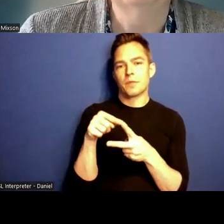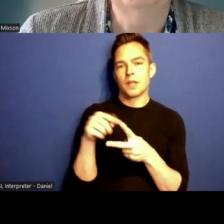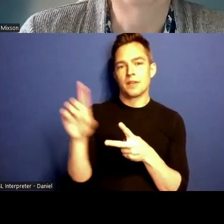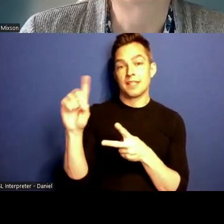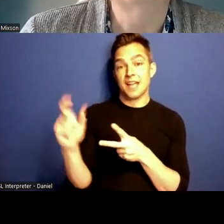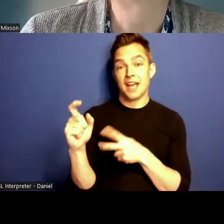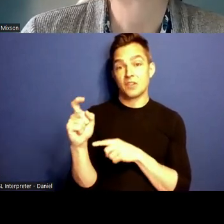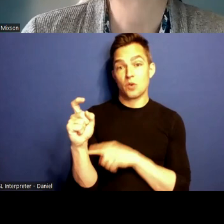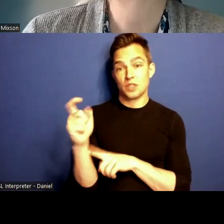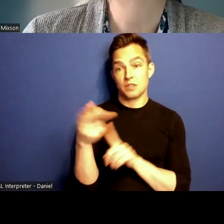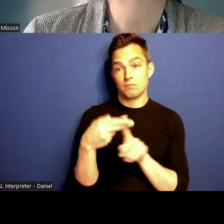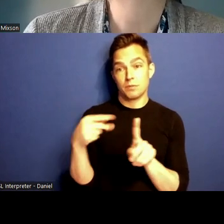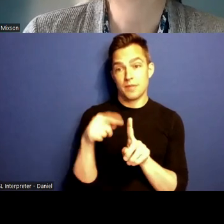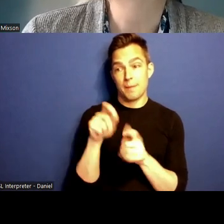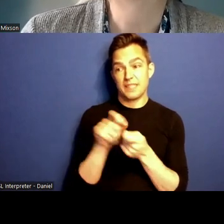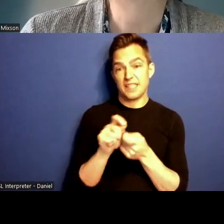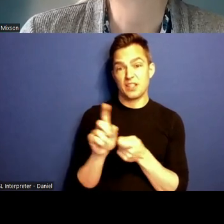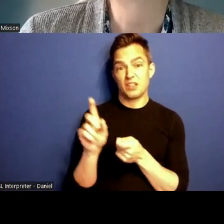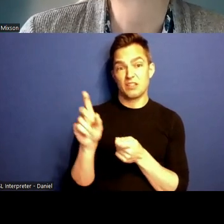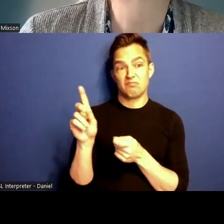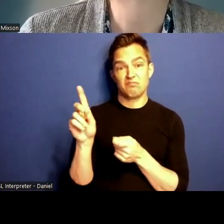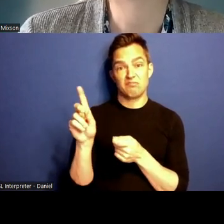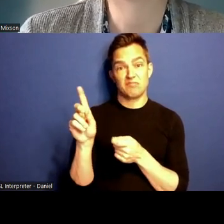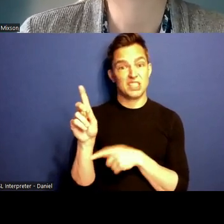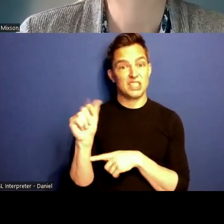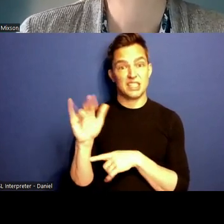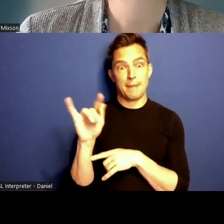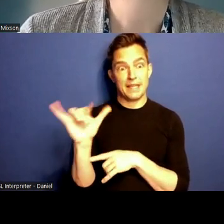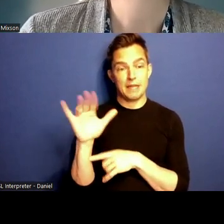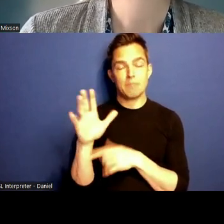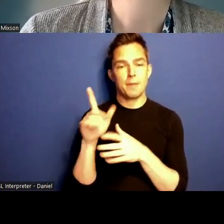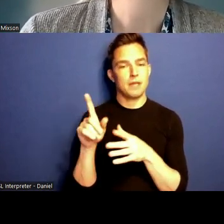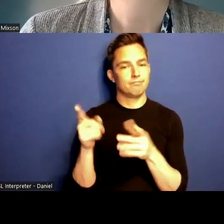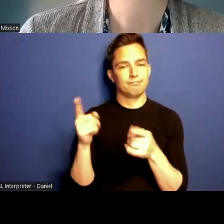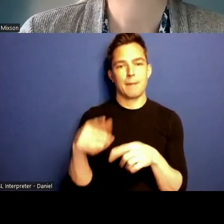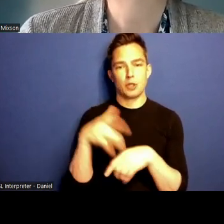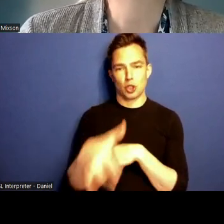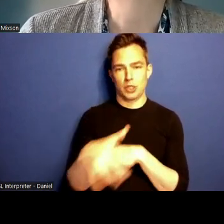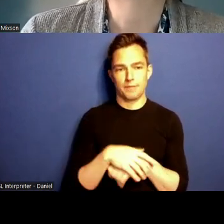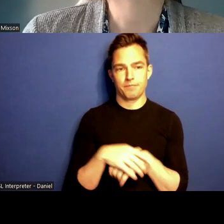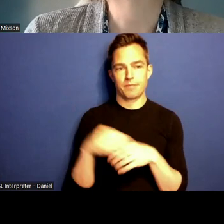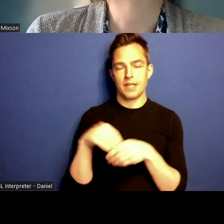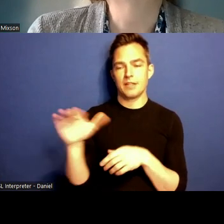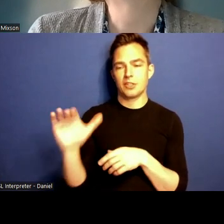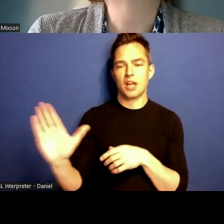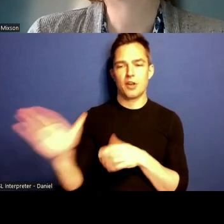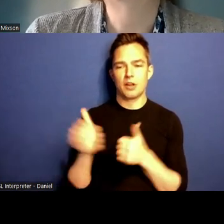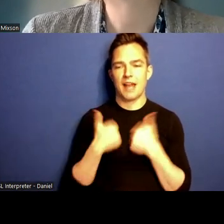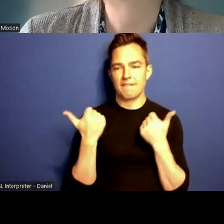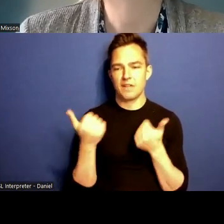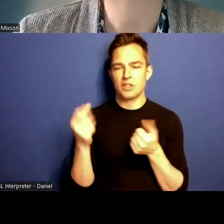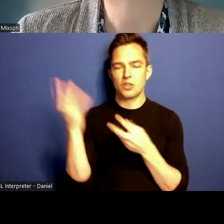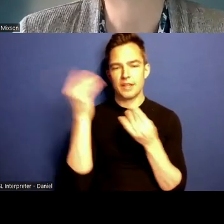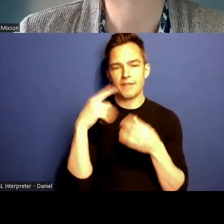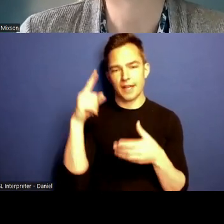diagnosis of a particular disability may come very early on. In a child's life, you can think of autism